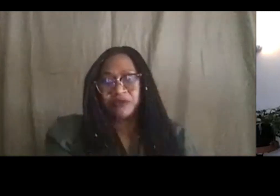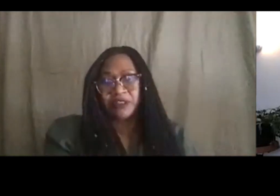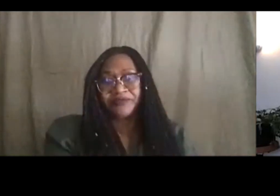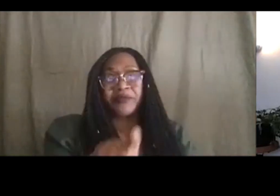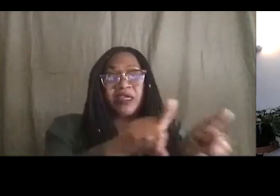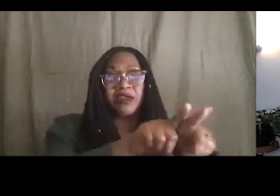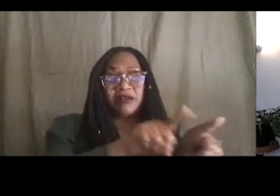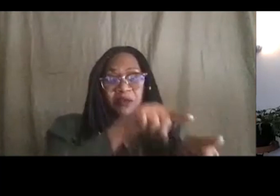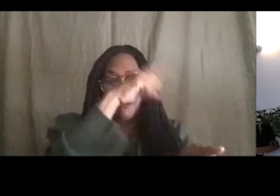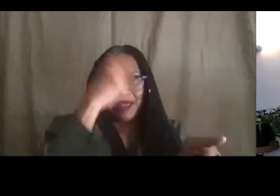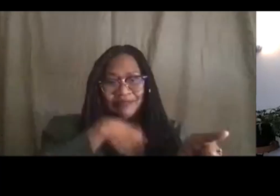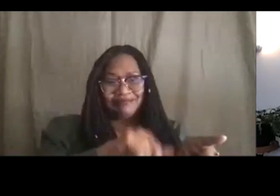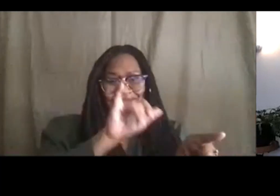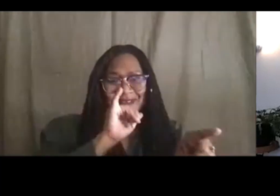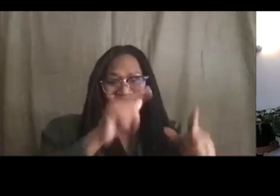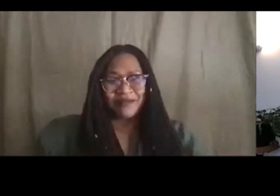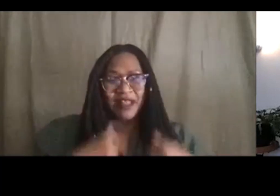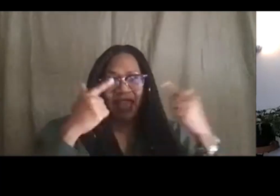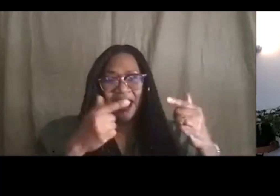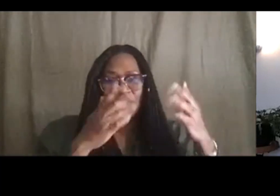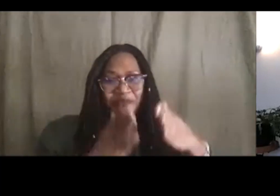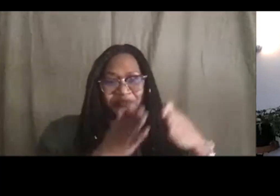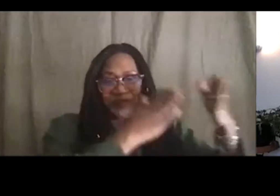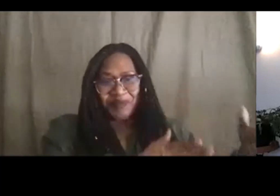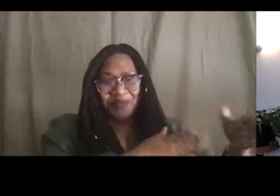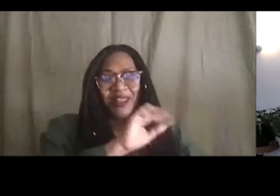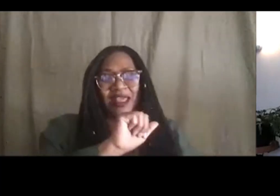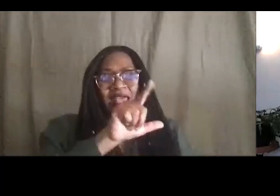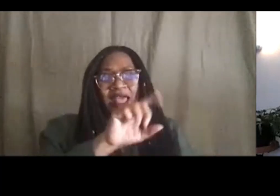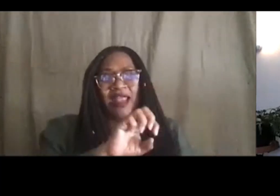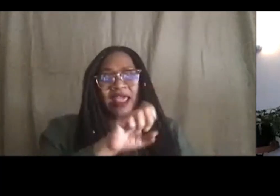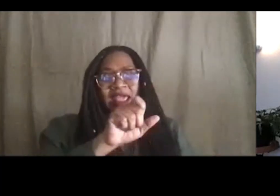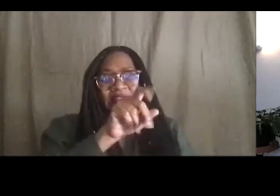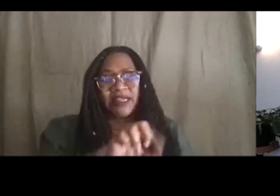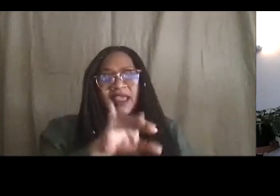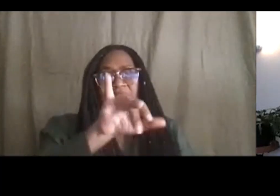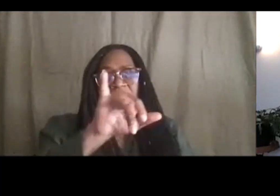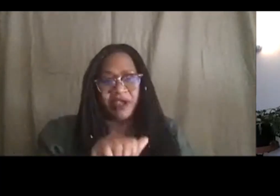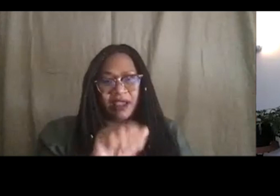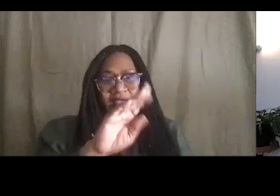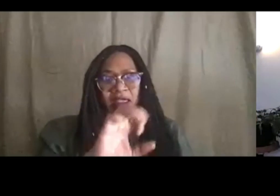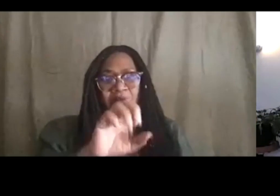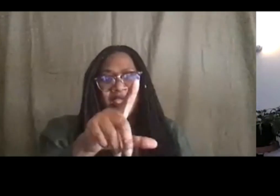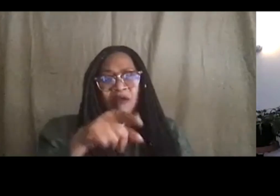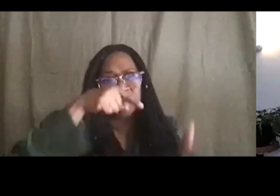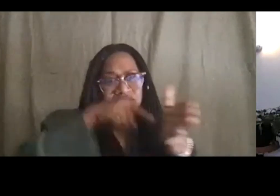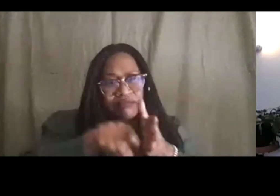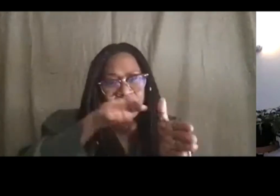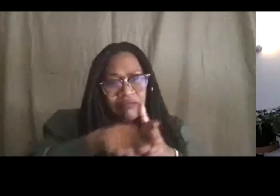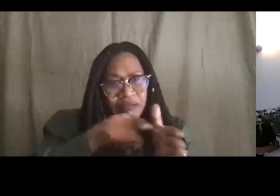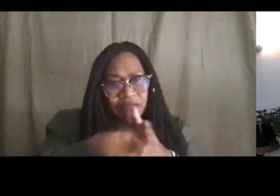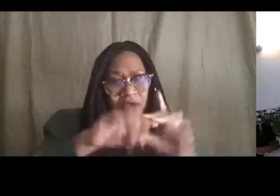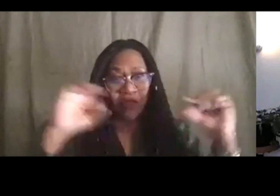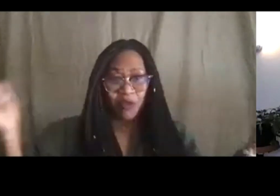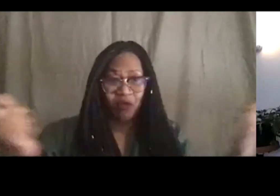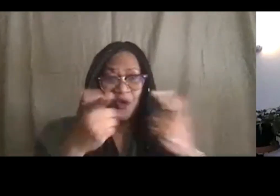have Alexandra Bell. They are a multidisciplinary artist who investigates the complexities of narrative, information, consumption,